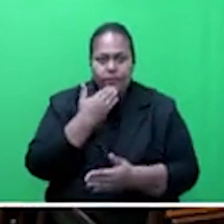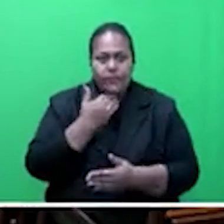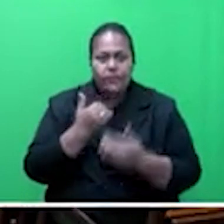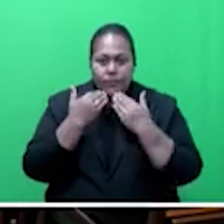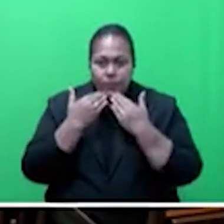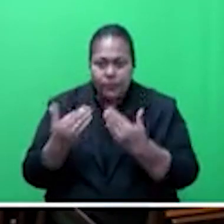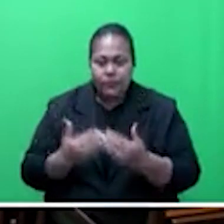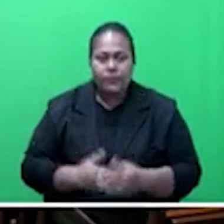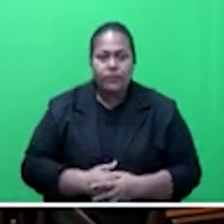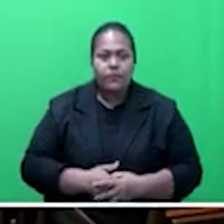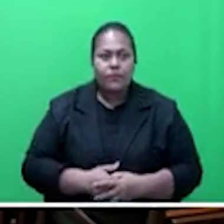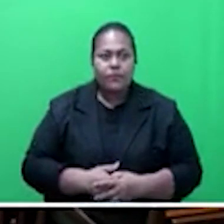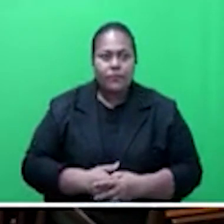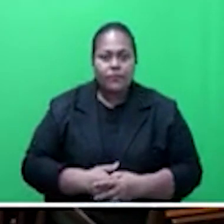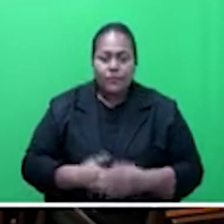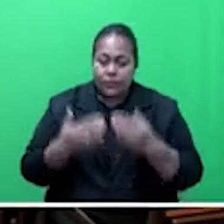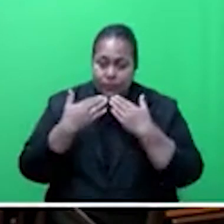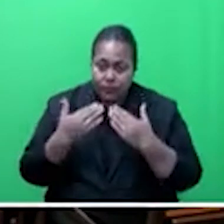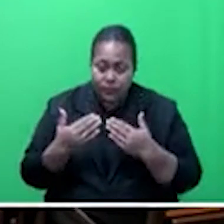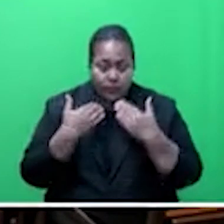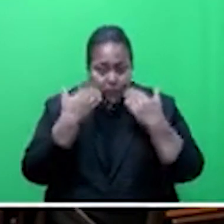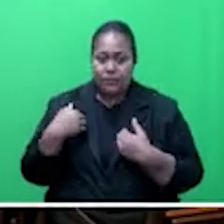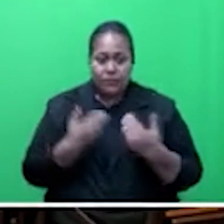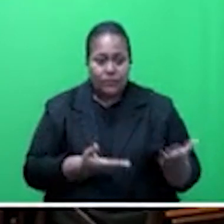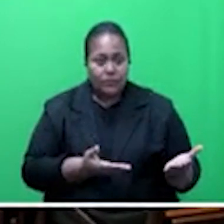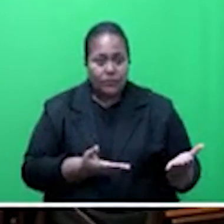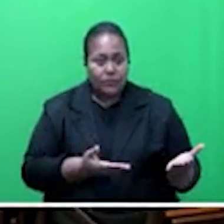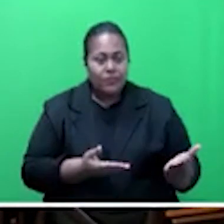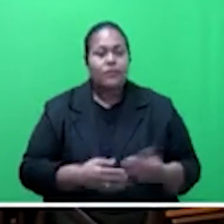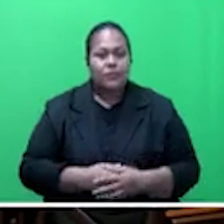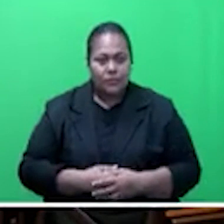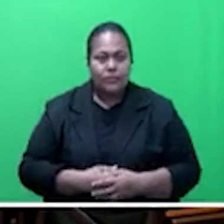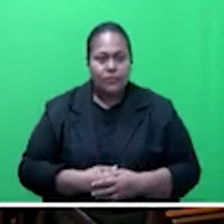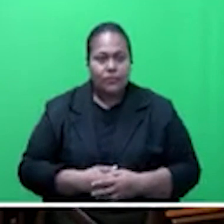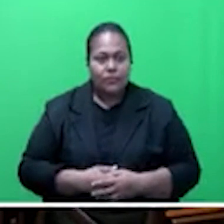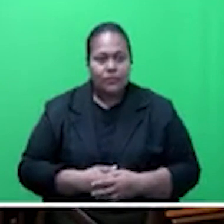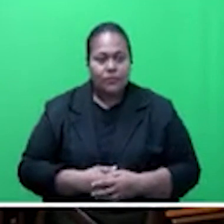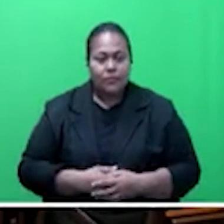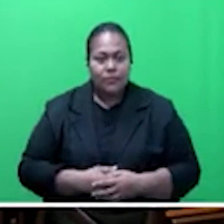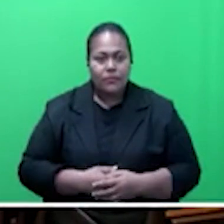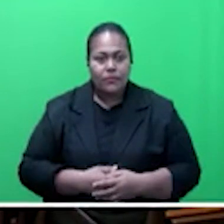Thank you. Honourable Member Bultikondodua, you have the floor, sir.